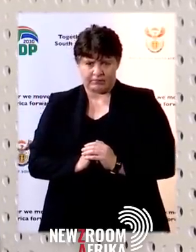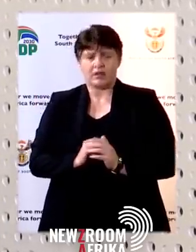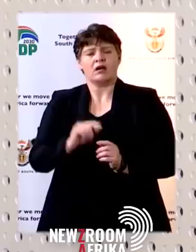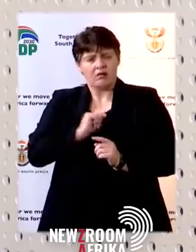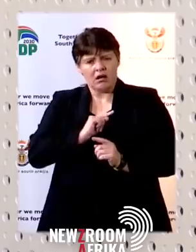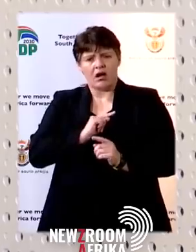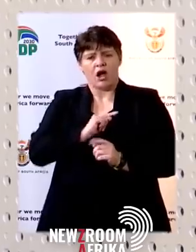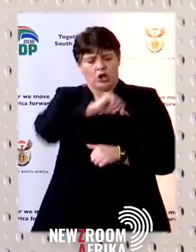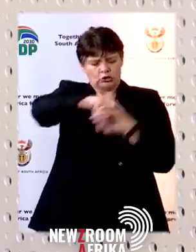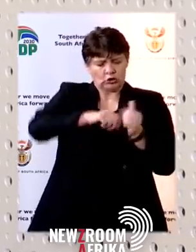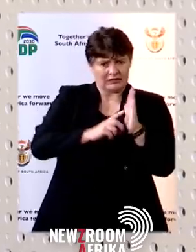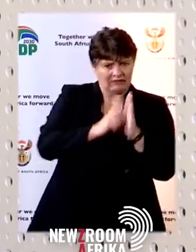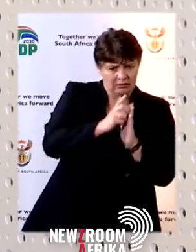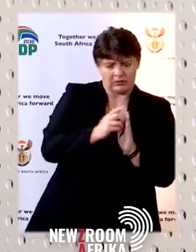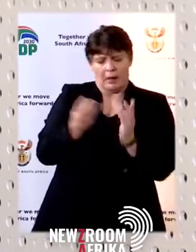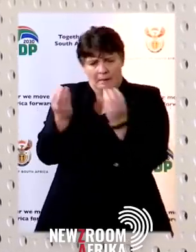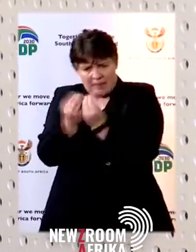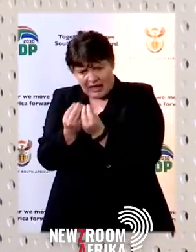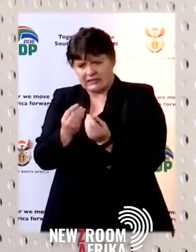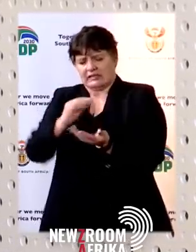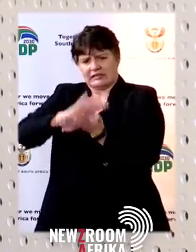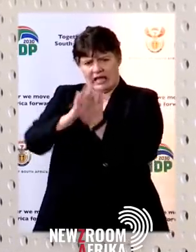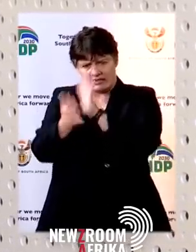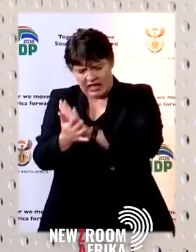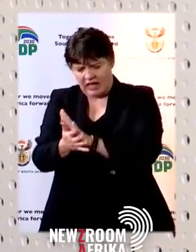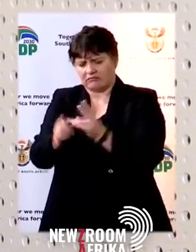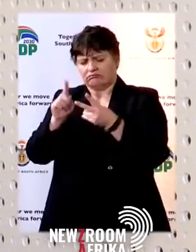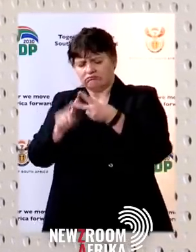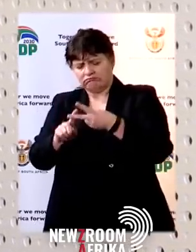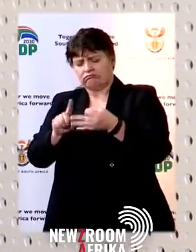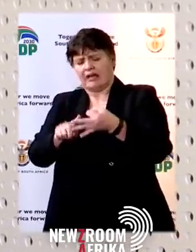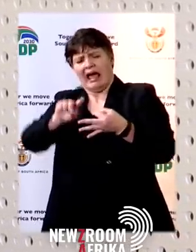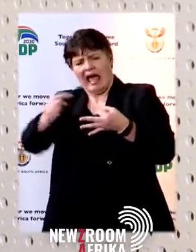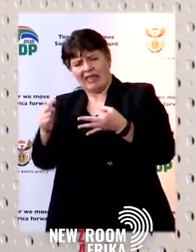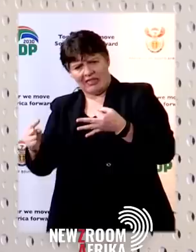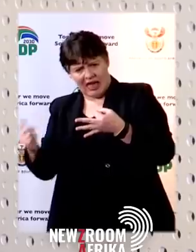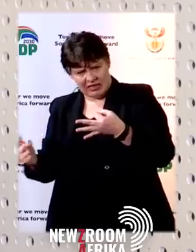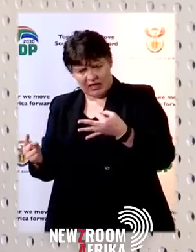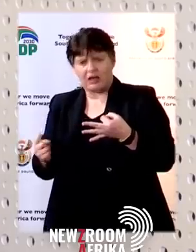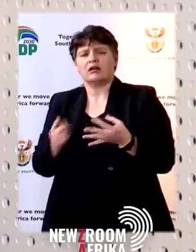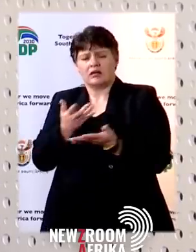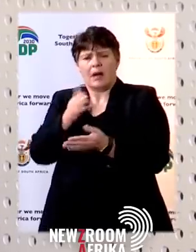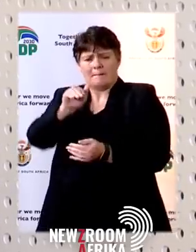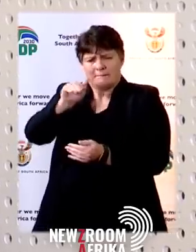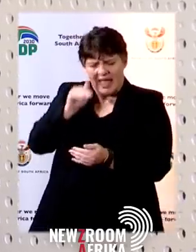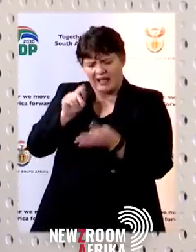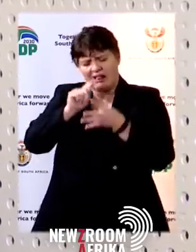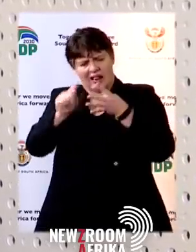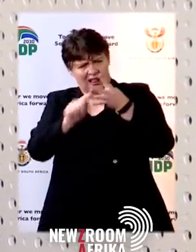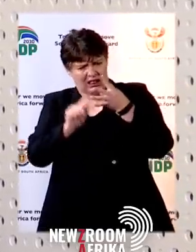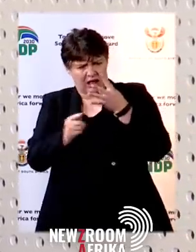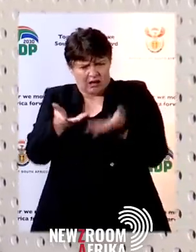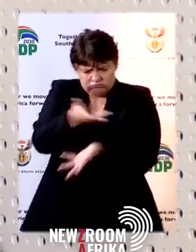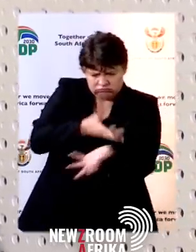Department of Social Development, SASA, and other teams from the Payments Association of South Africa, the Banking Association,